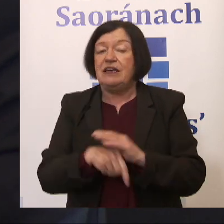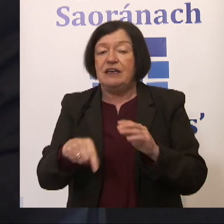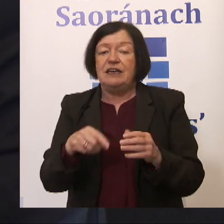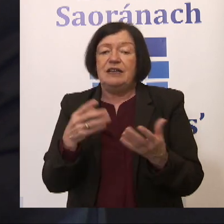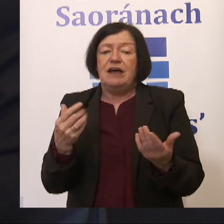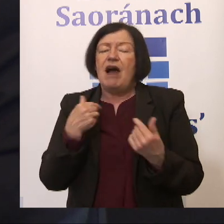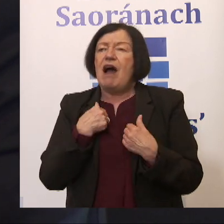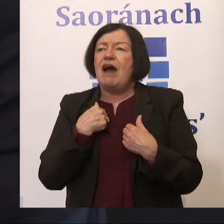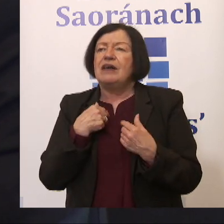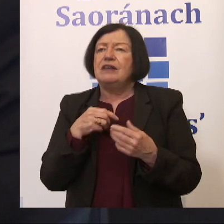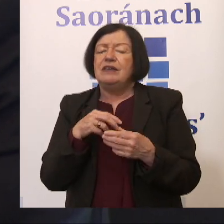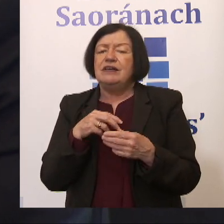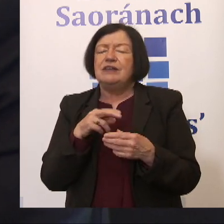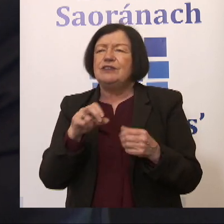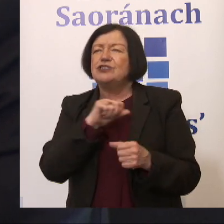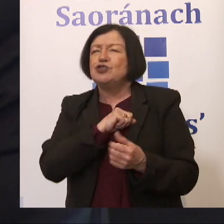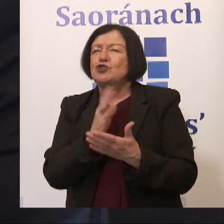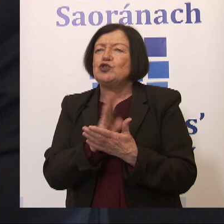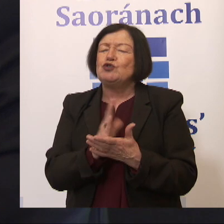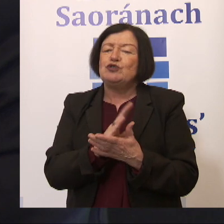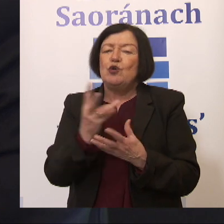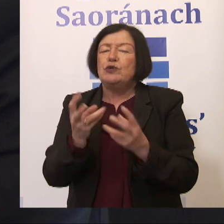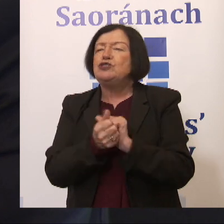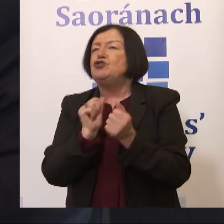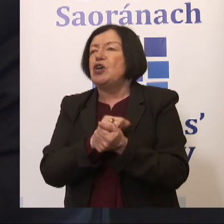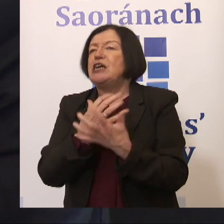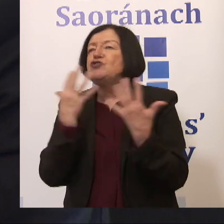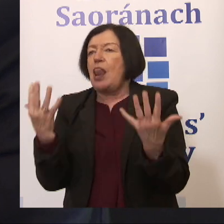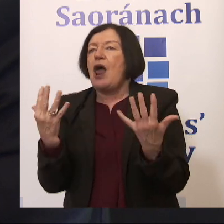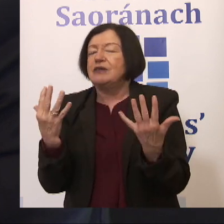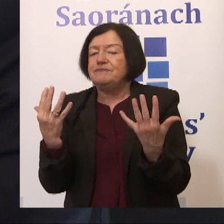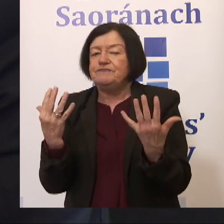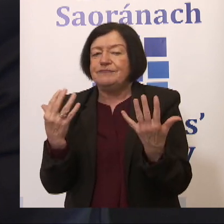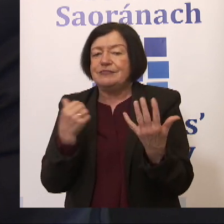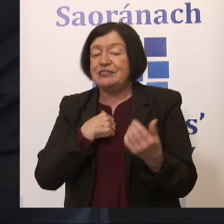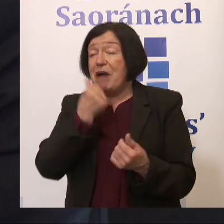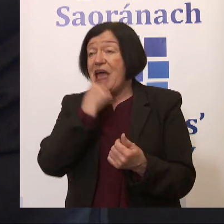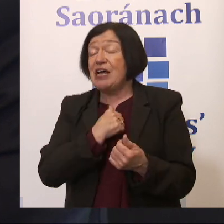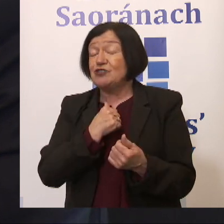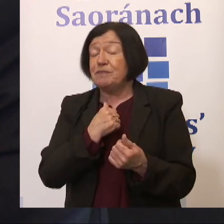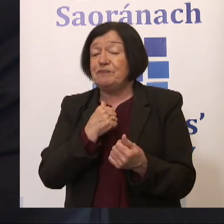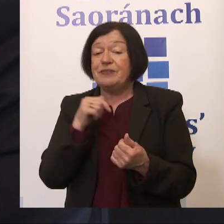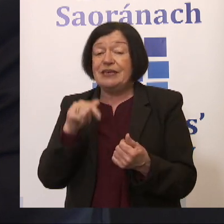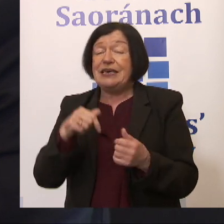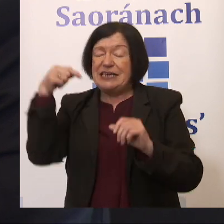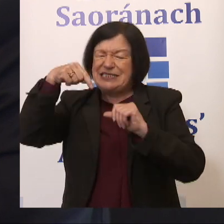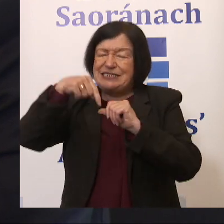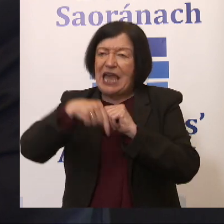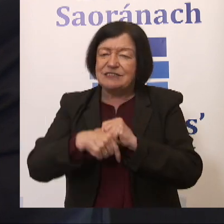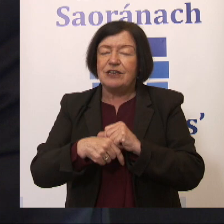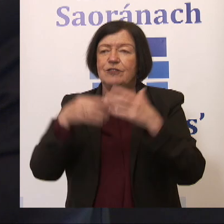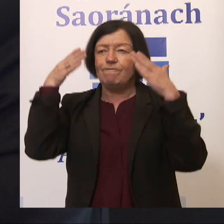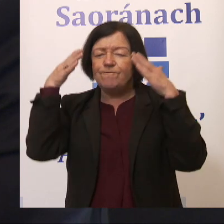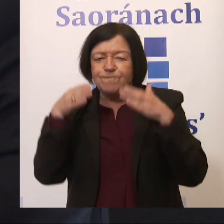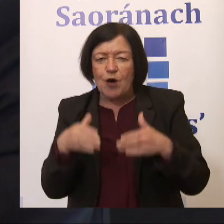I am not so sure that it would change that much, Sean, is my answer, because the intensity of it, the focus